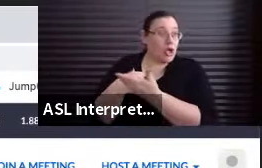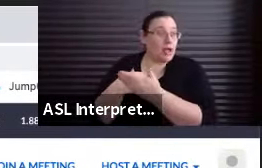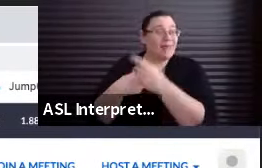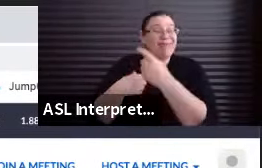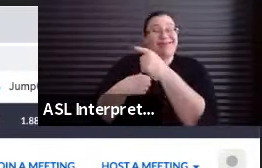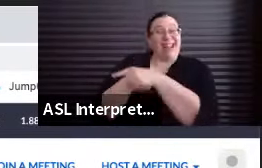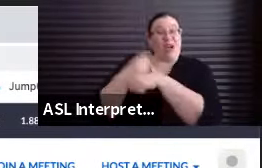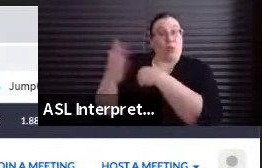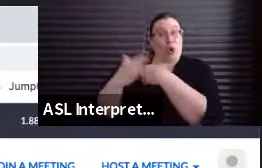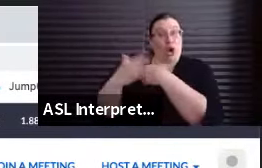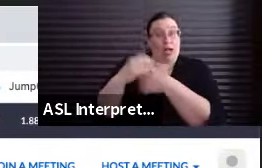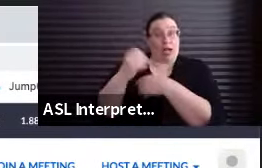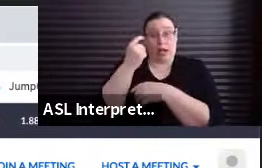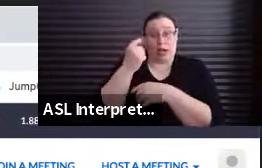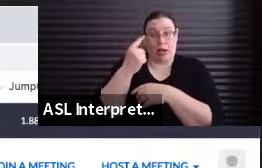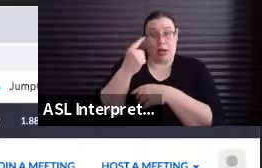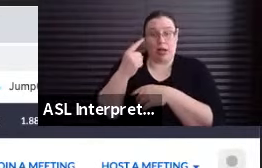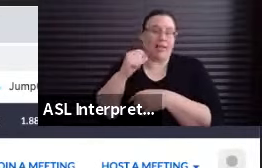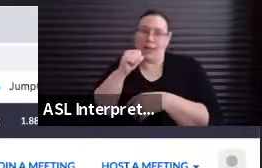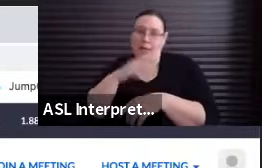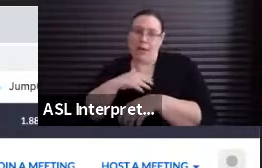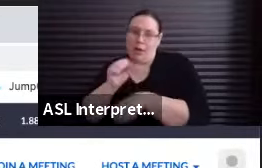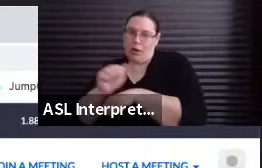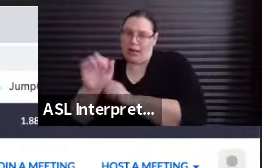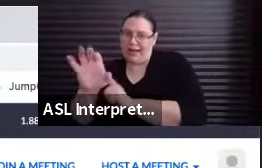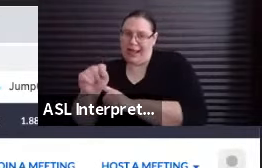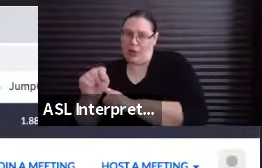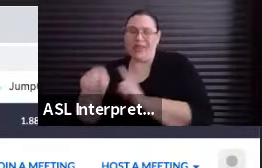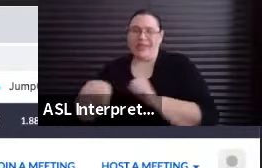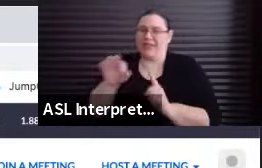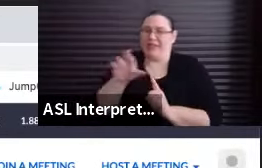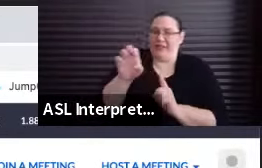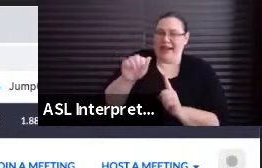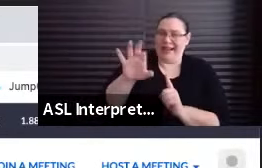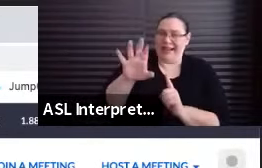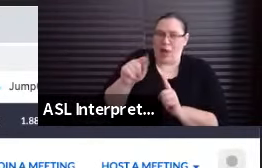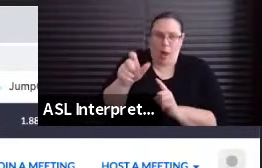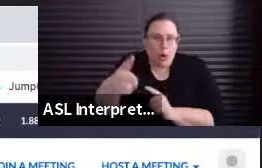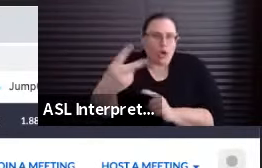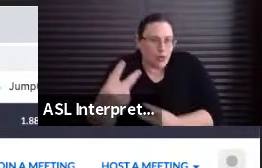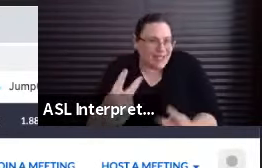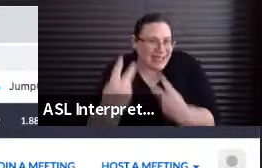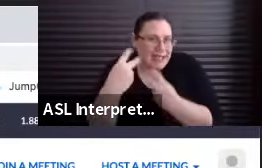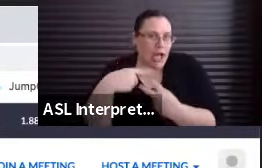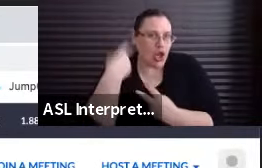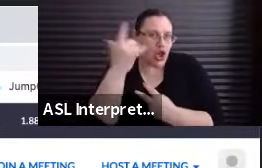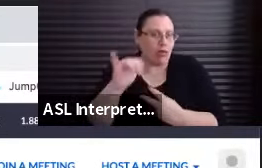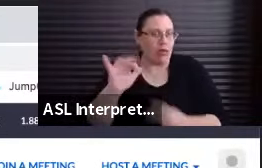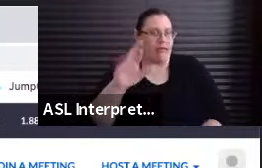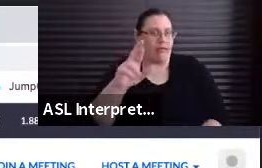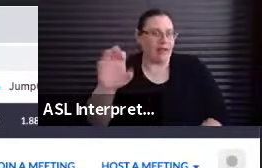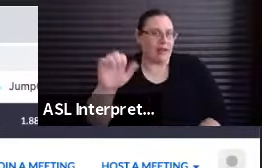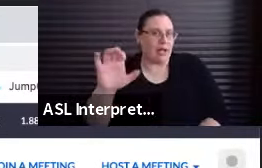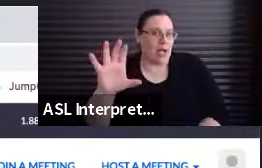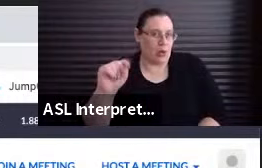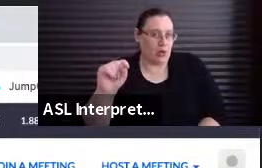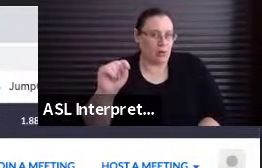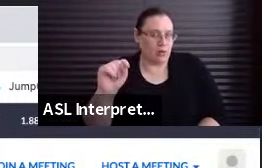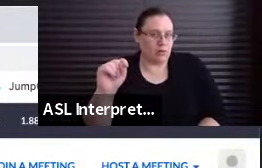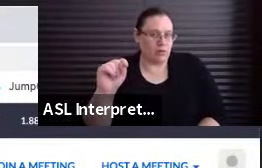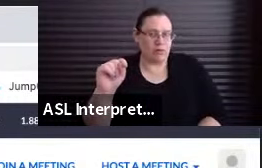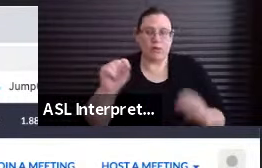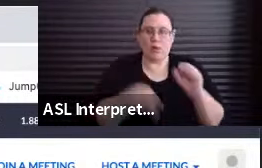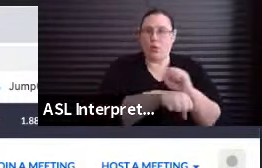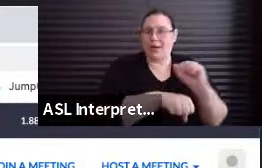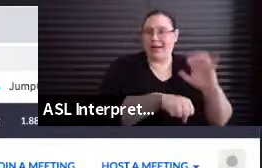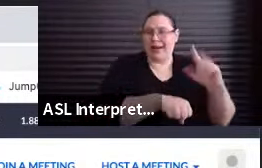that I'm using not my work account, but a basic free account, because I want you to see what it looks like with the free account versus my work